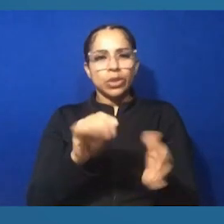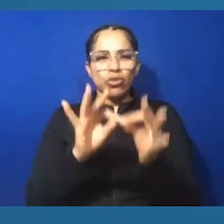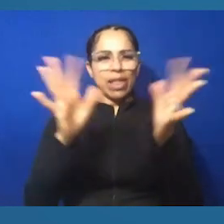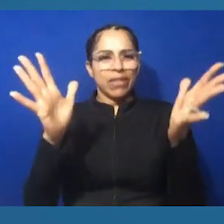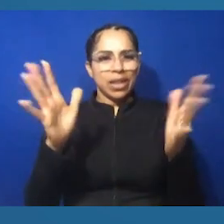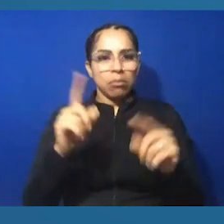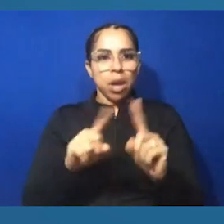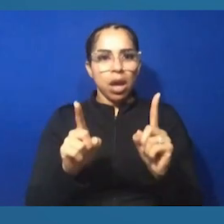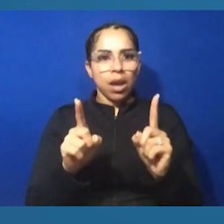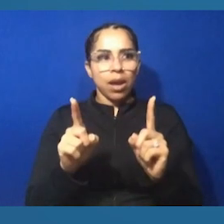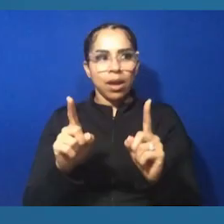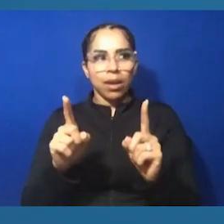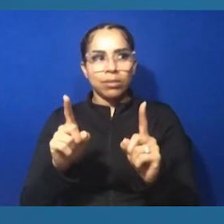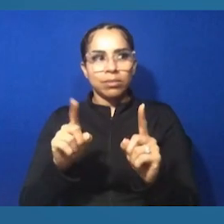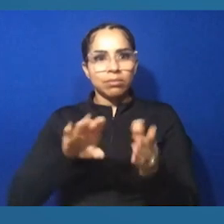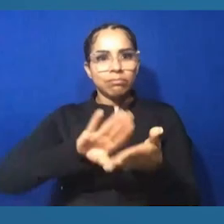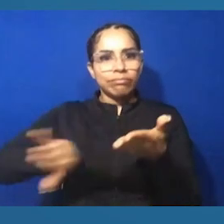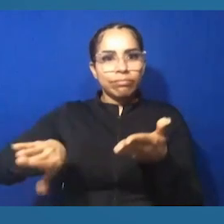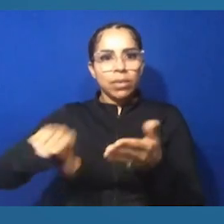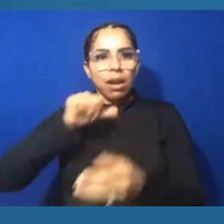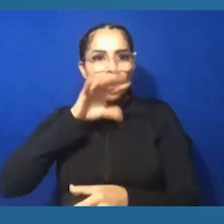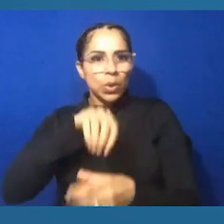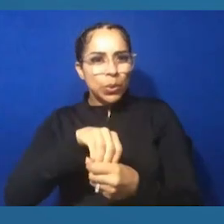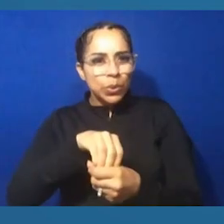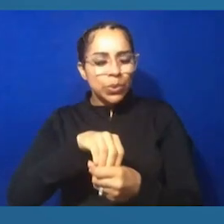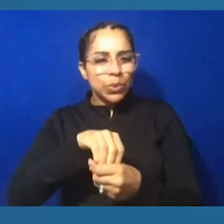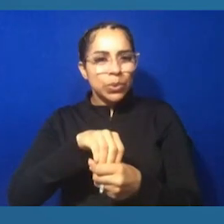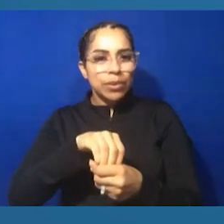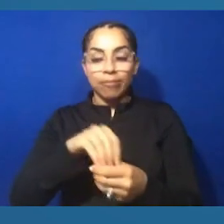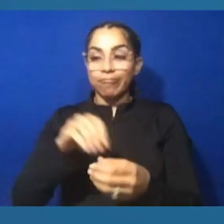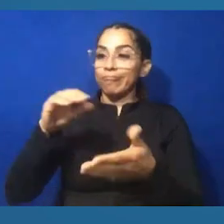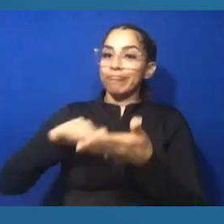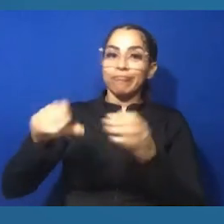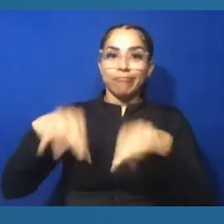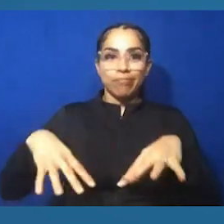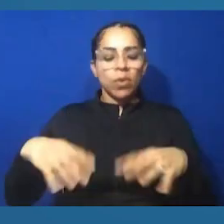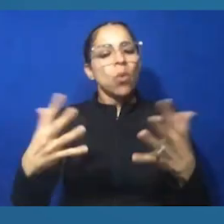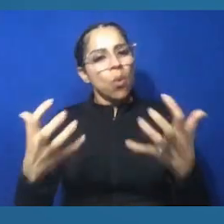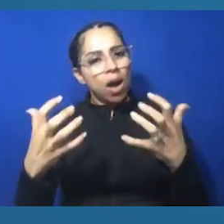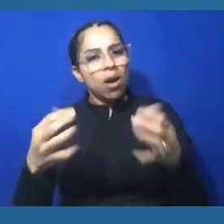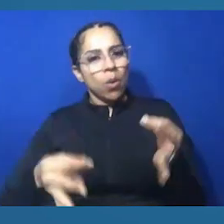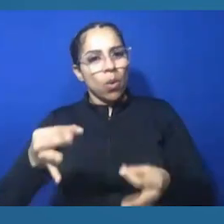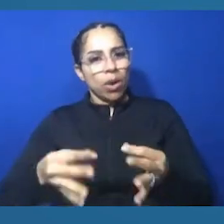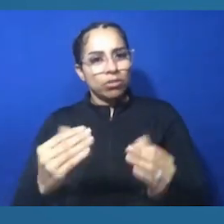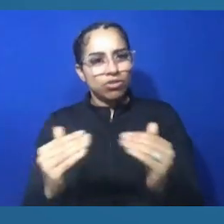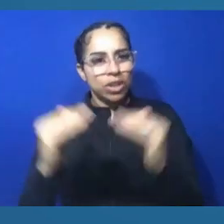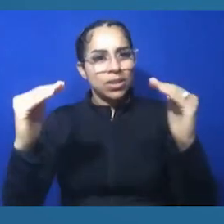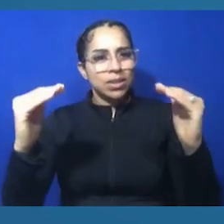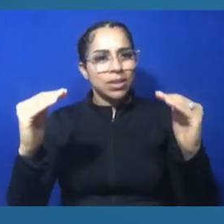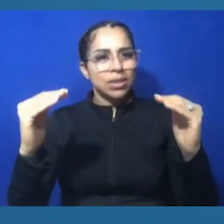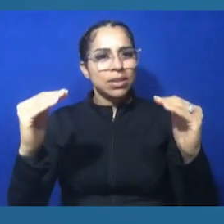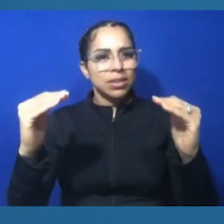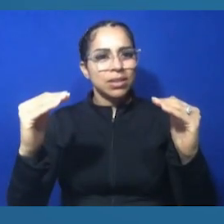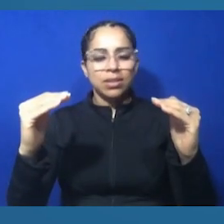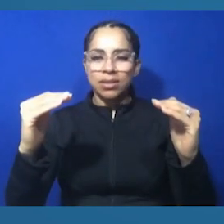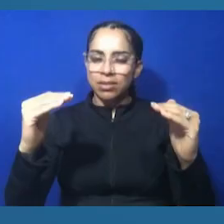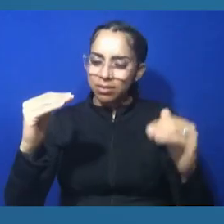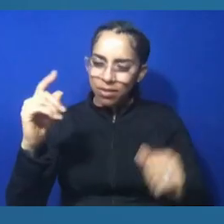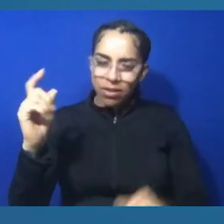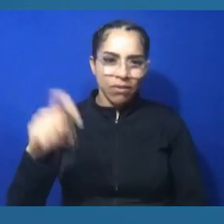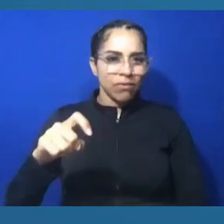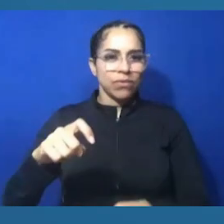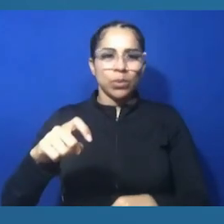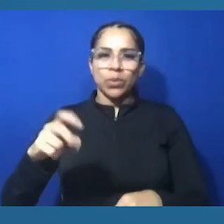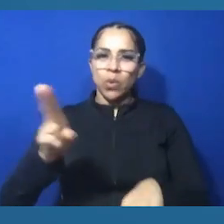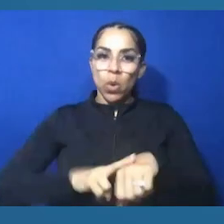them to have justice. We want there to be fairness in court. Of course there'll always be. That's why everyone who's an elected official takes an oath of office. I took the